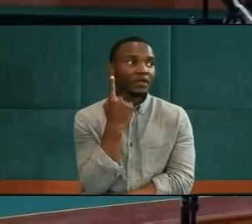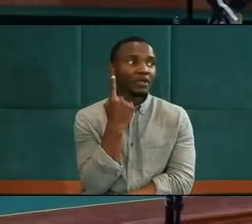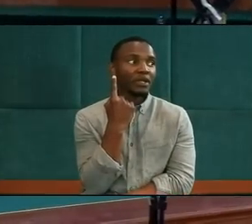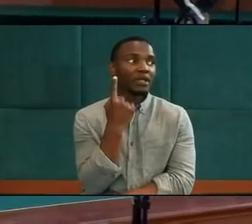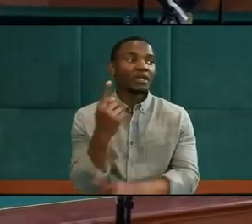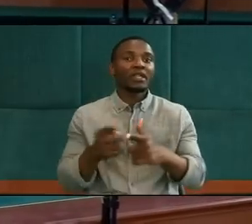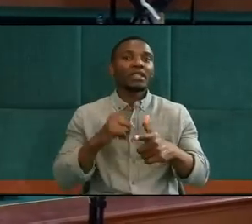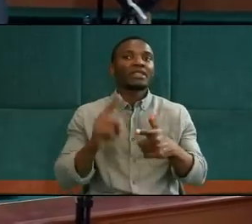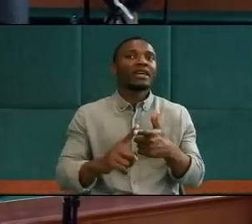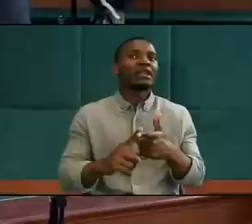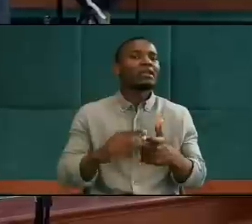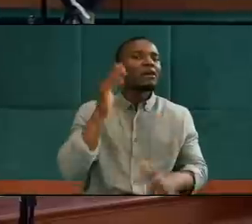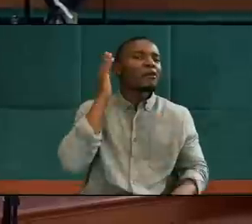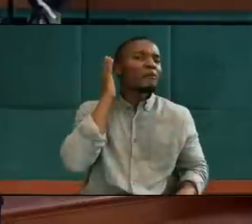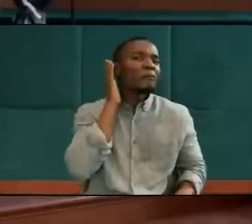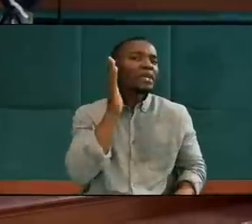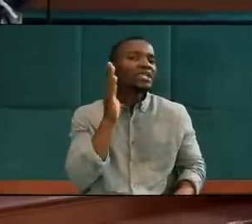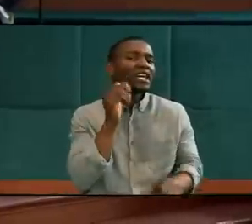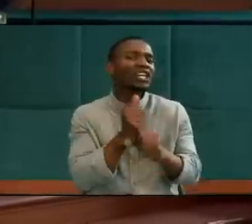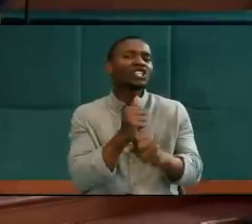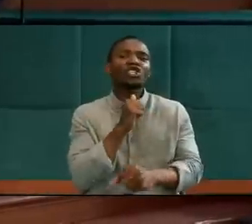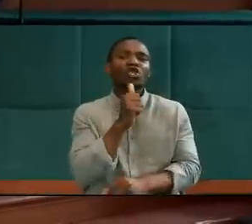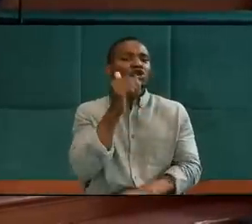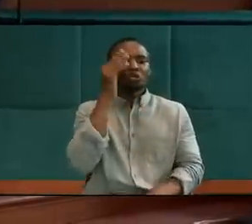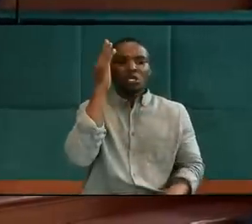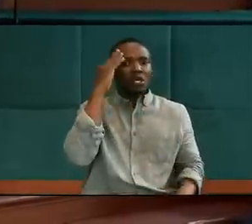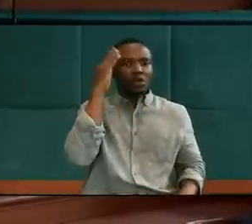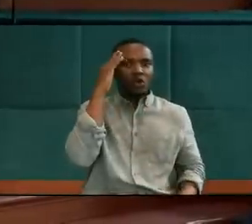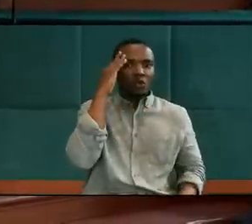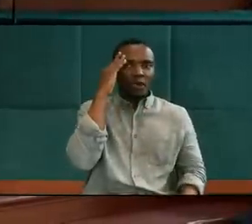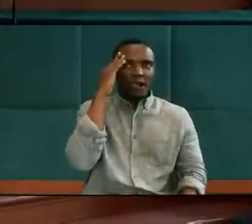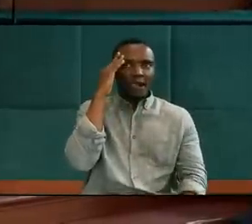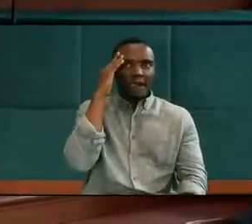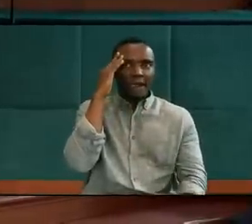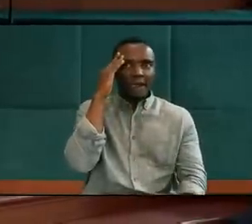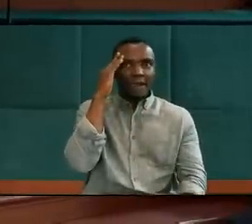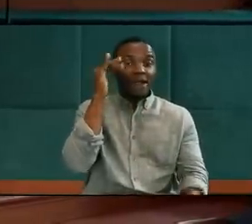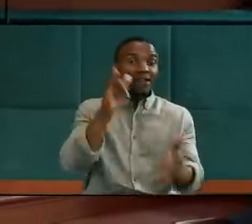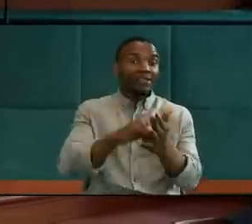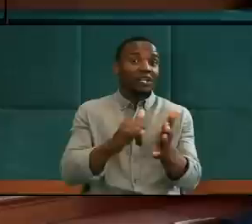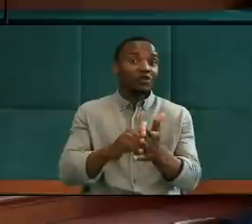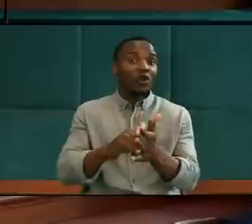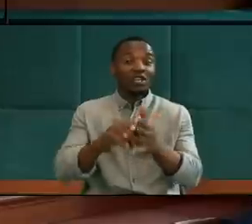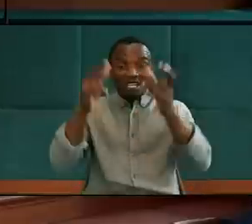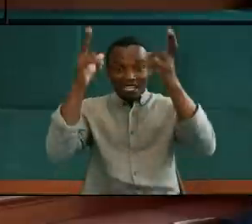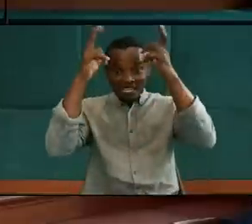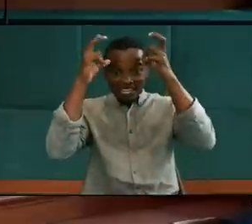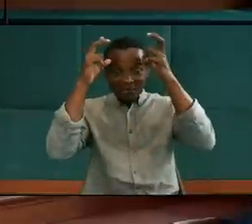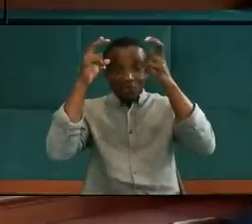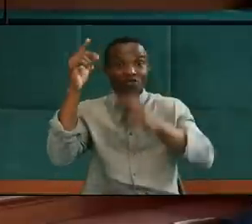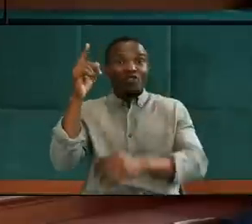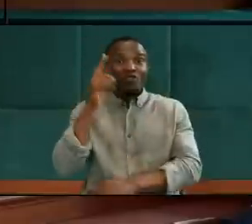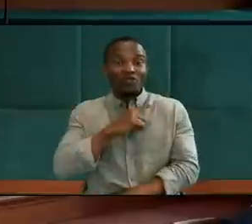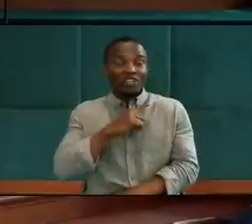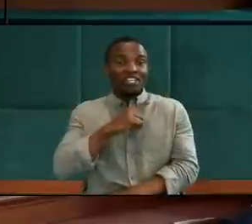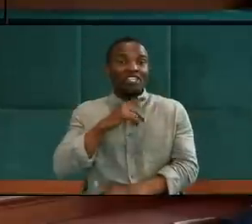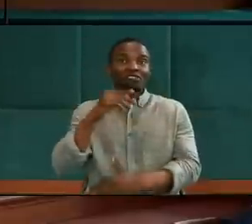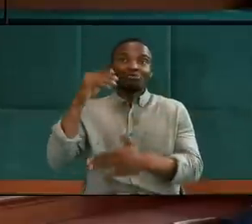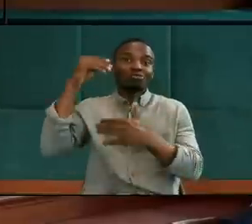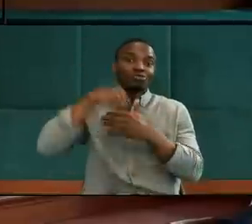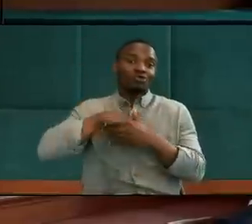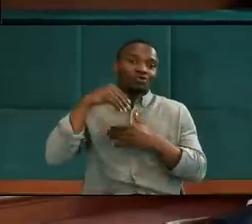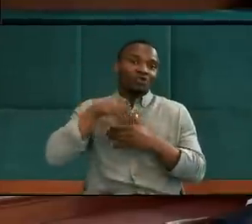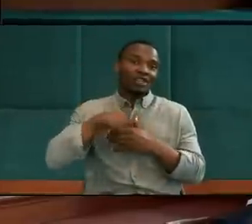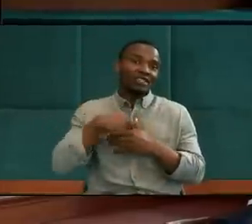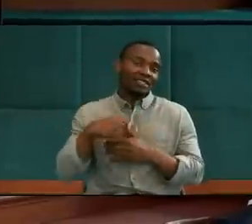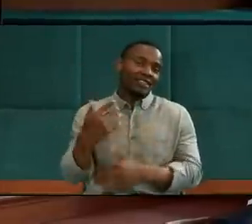And Peter did not even know that Satan had already infiltrated